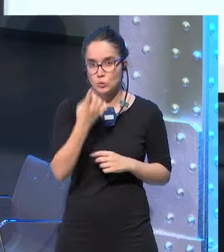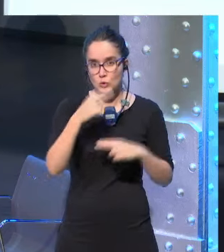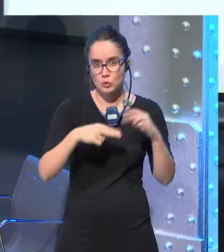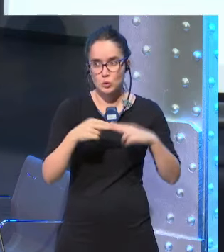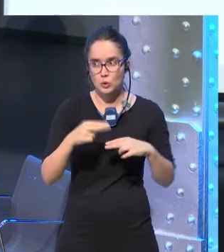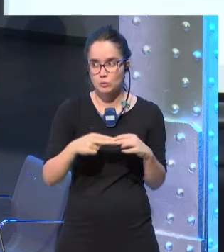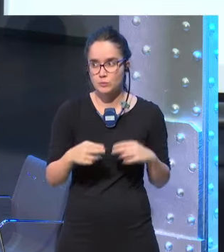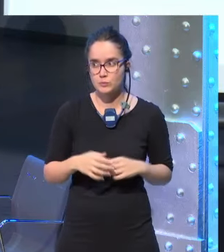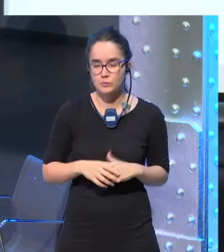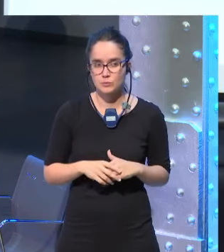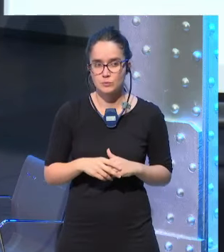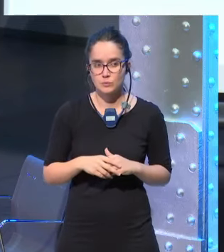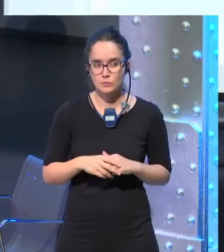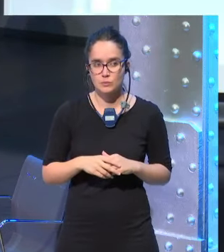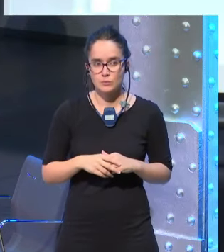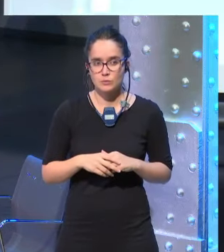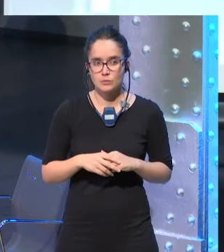Somehow it's not.